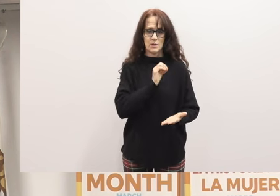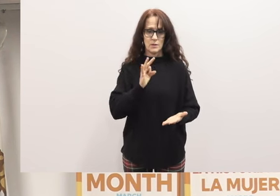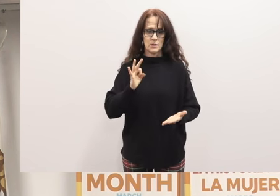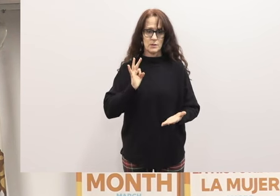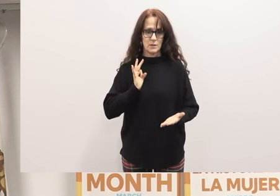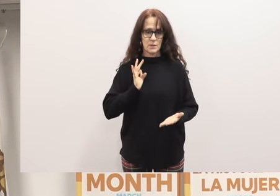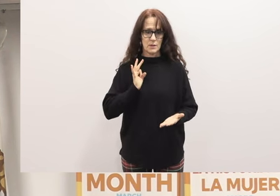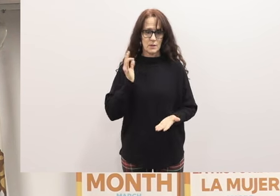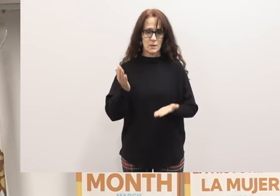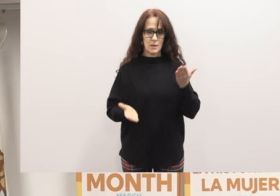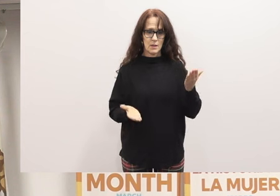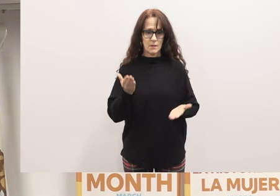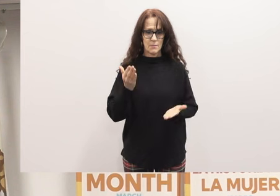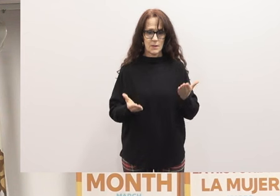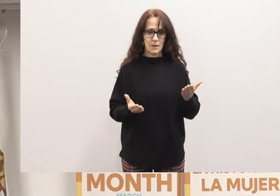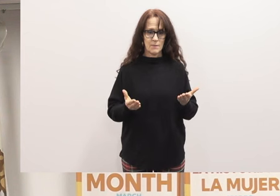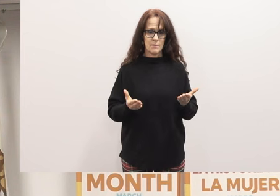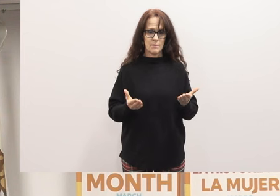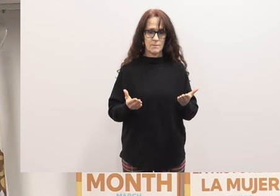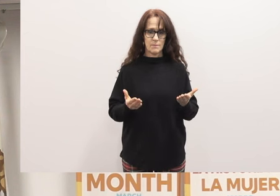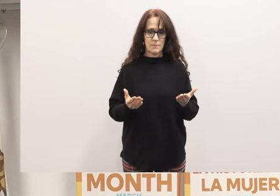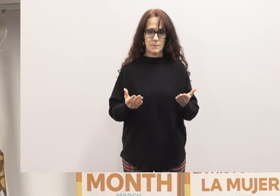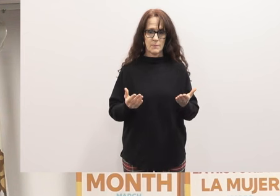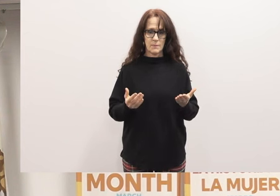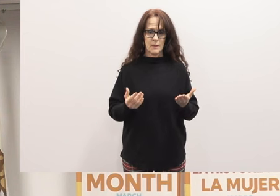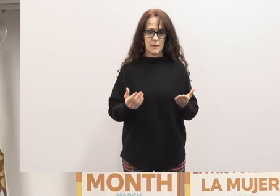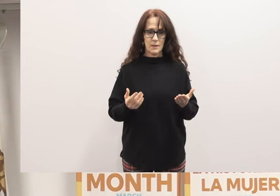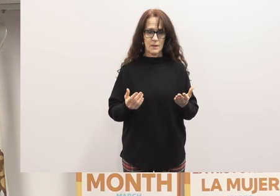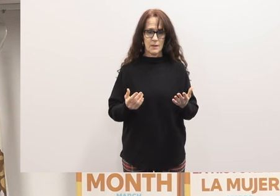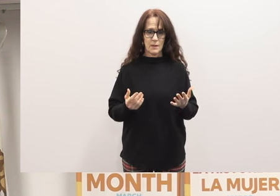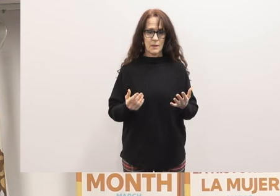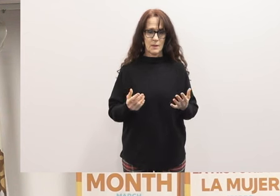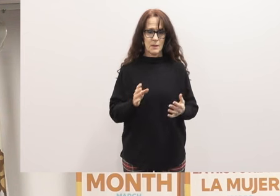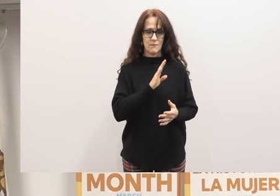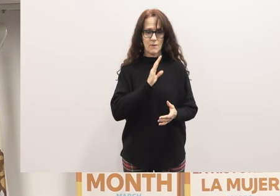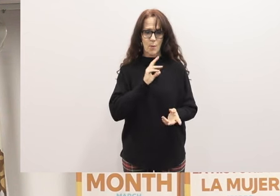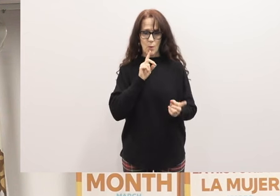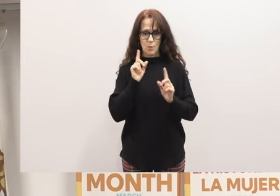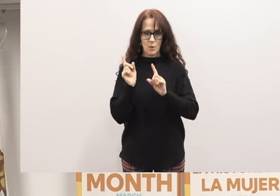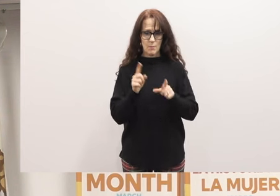and maybe not part of a board report.